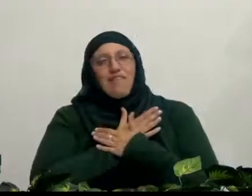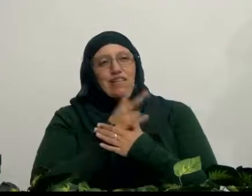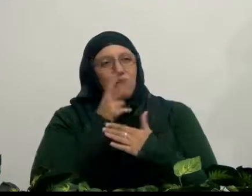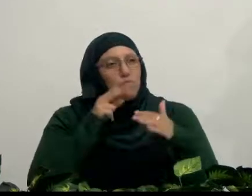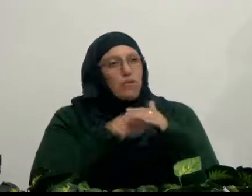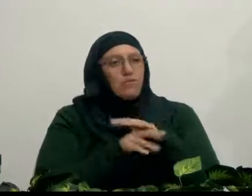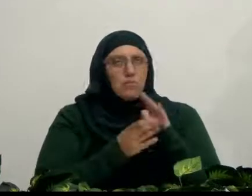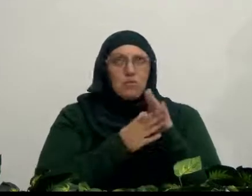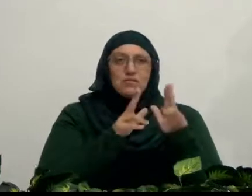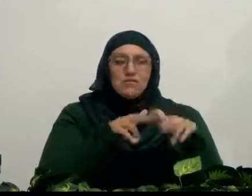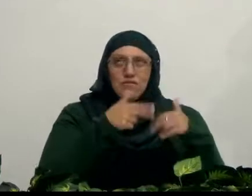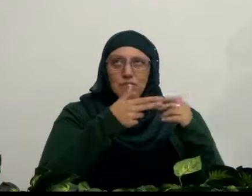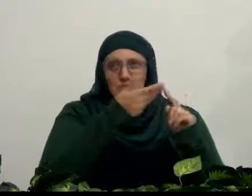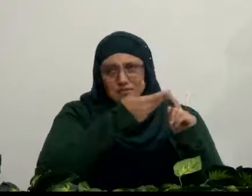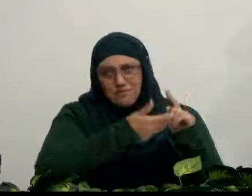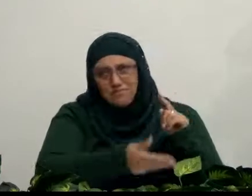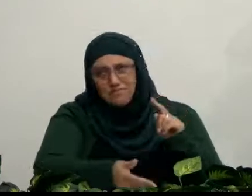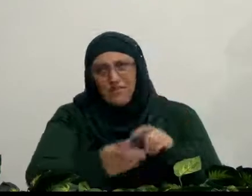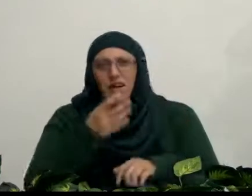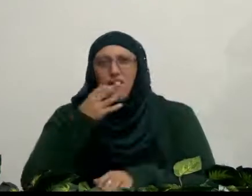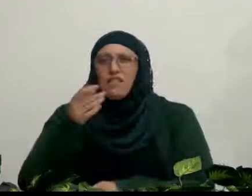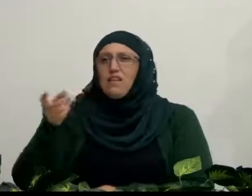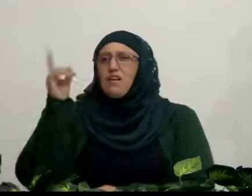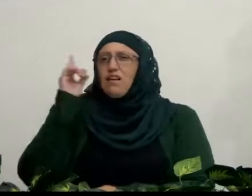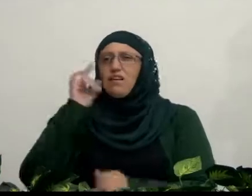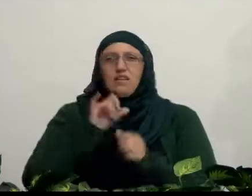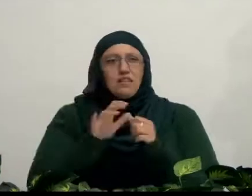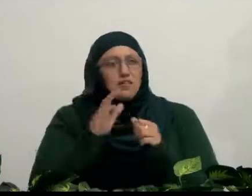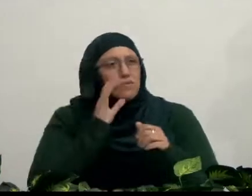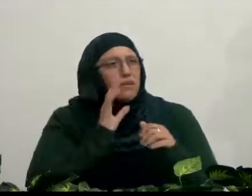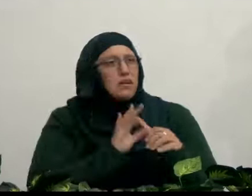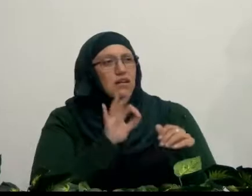share with you to reinforce it, inshallah, again.